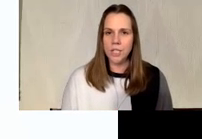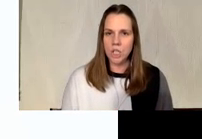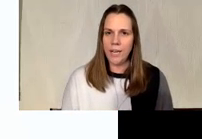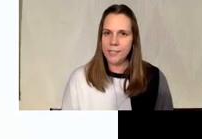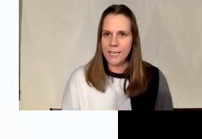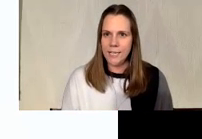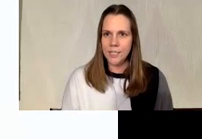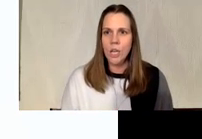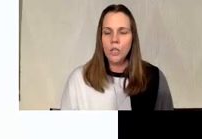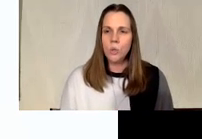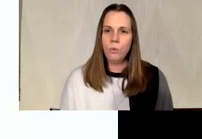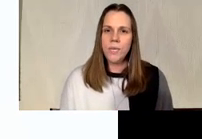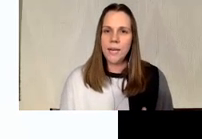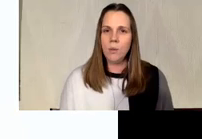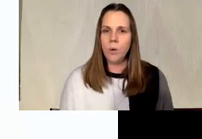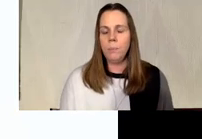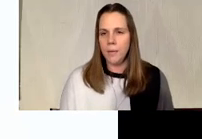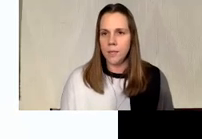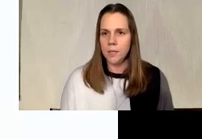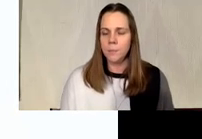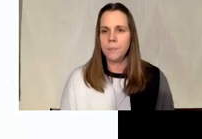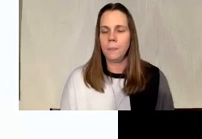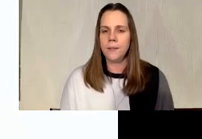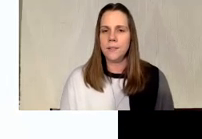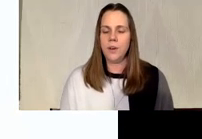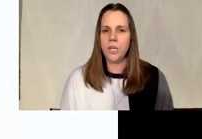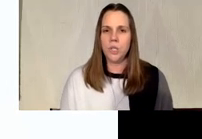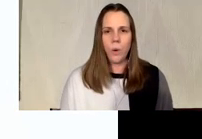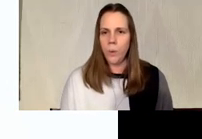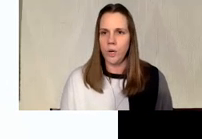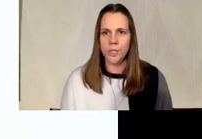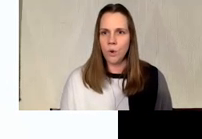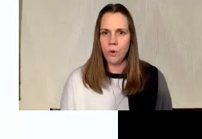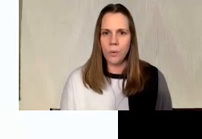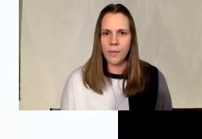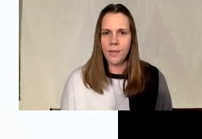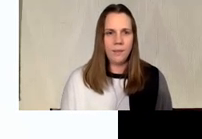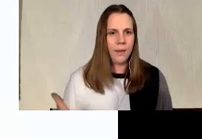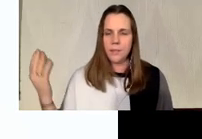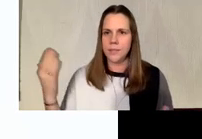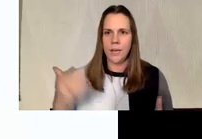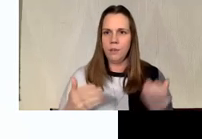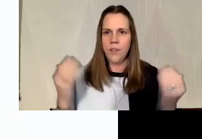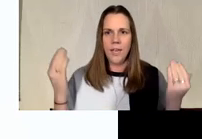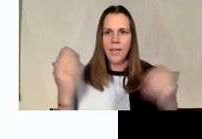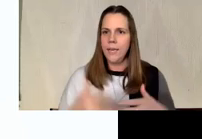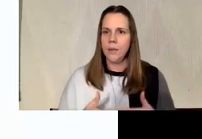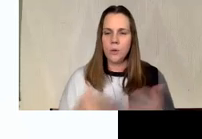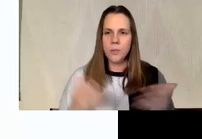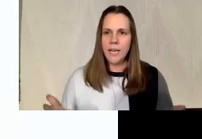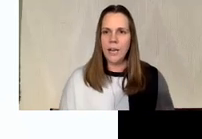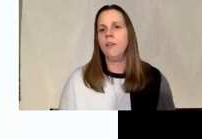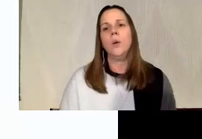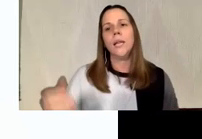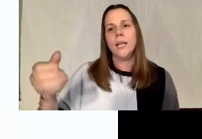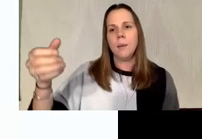long as the child needs. So if we say the word milk, it's a very short word, it's over quickly, it kind of goes